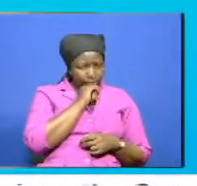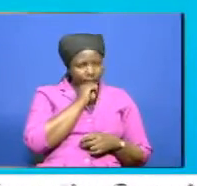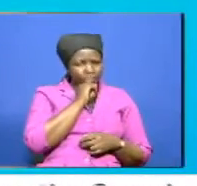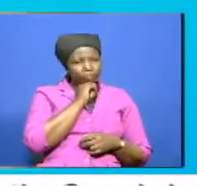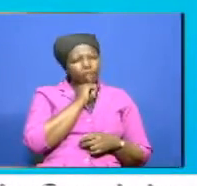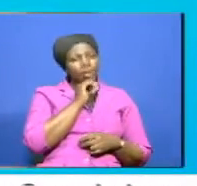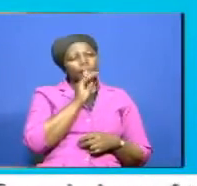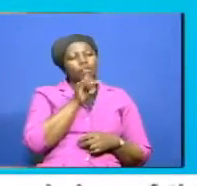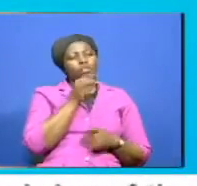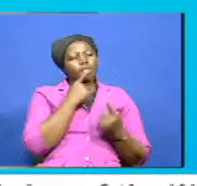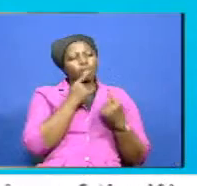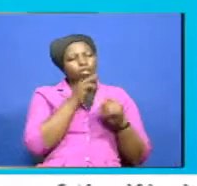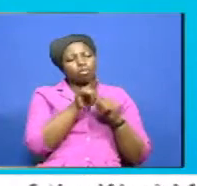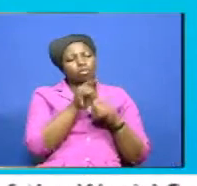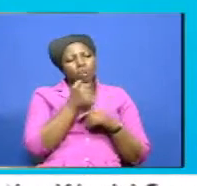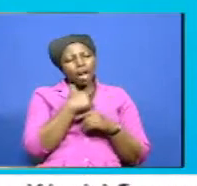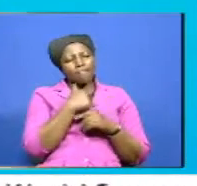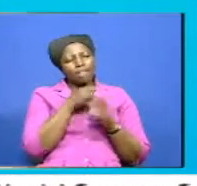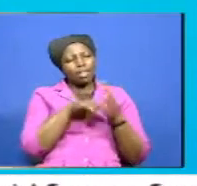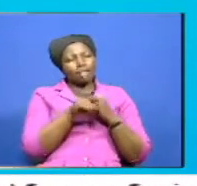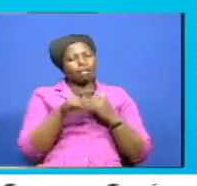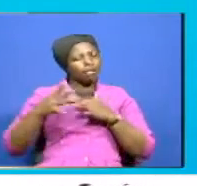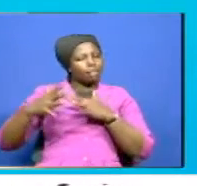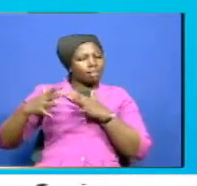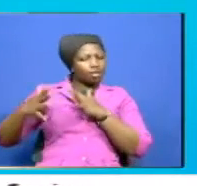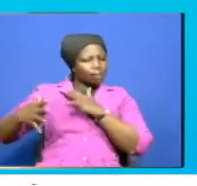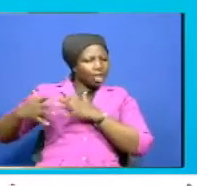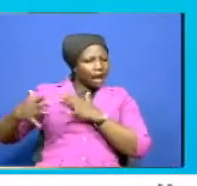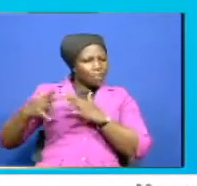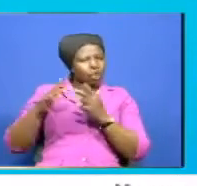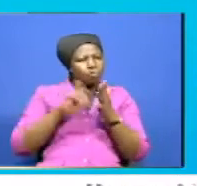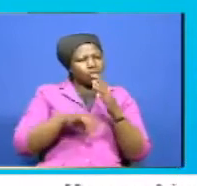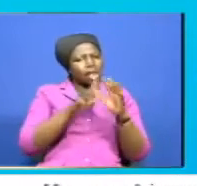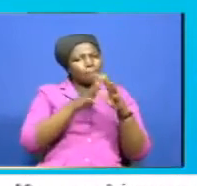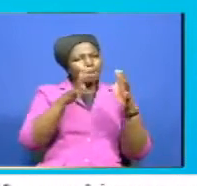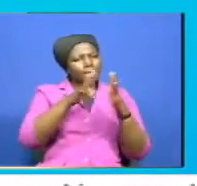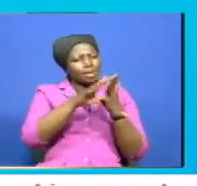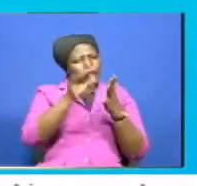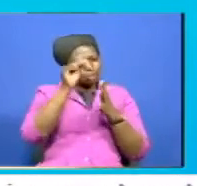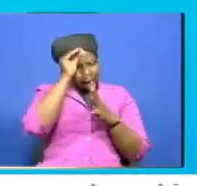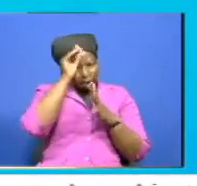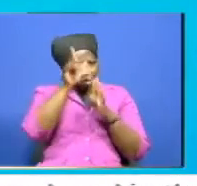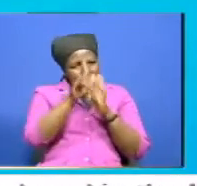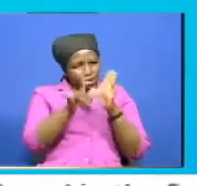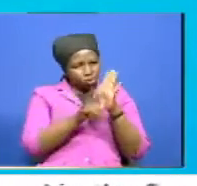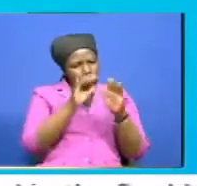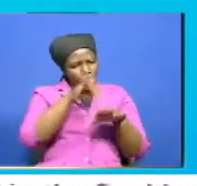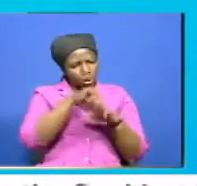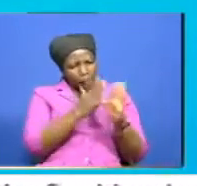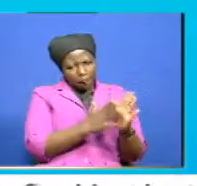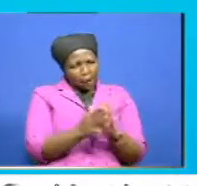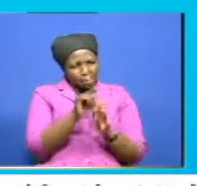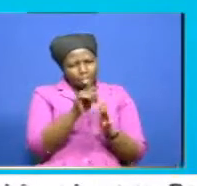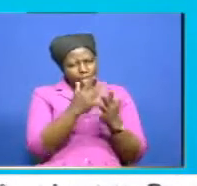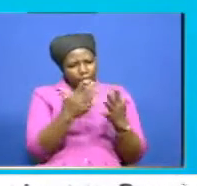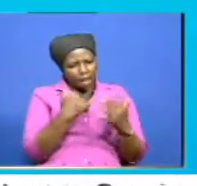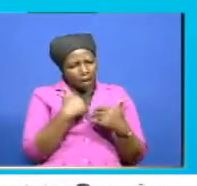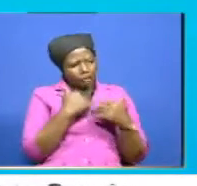the conversations you've had in the rugby circles, what are the biggest learning lessons when it comes to planning around these things? You know, having players in a